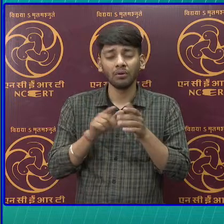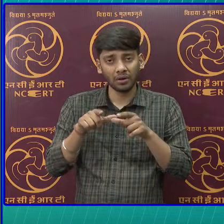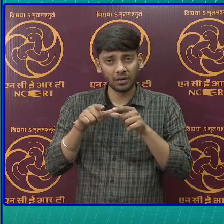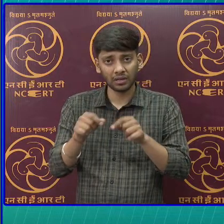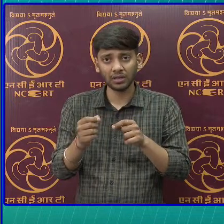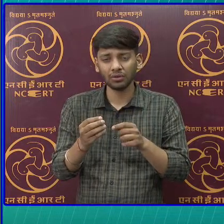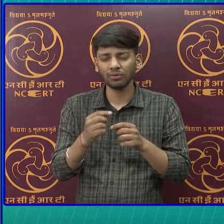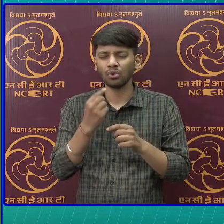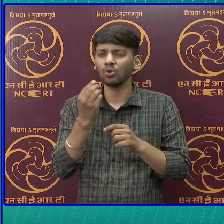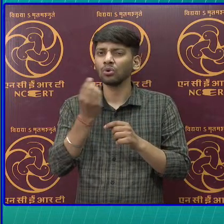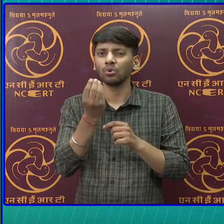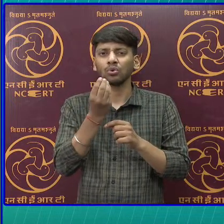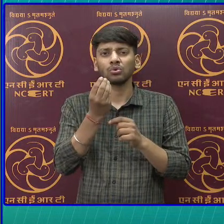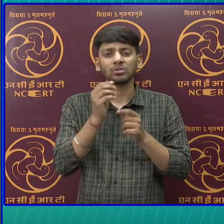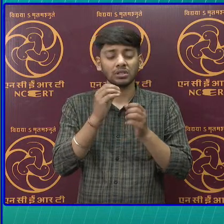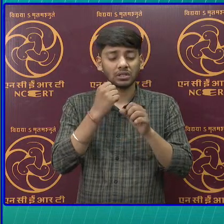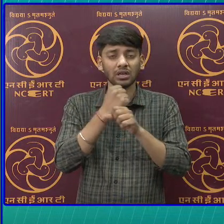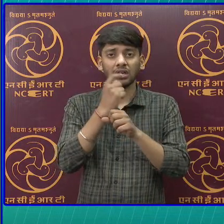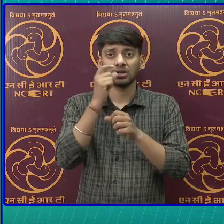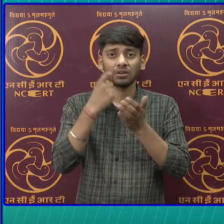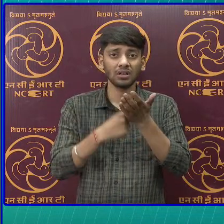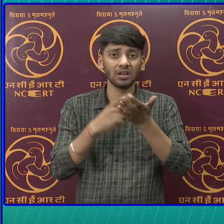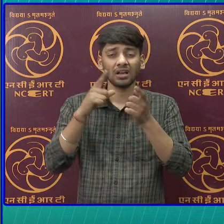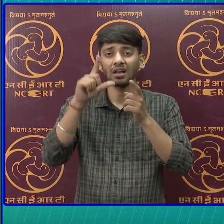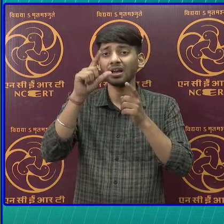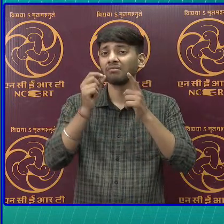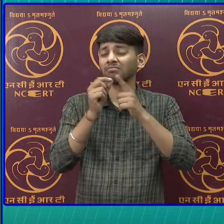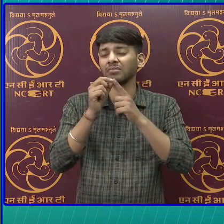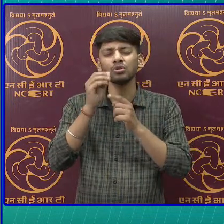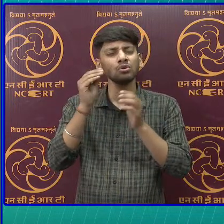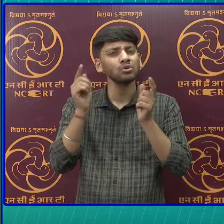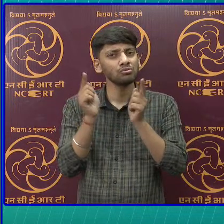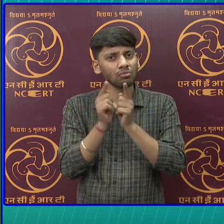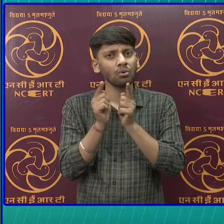curl green twigs, miniature boughs, means small